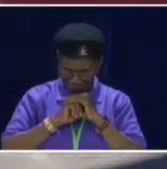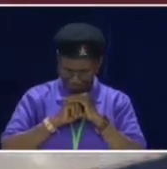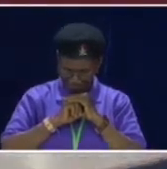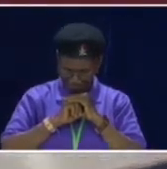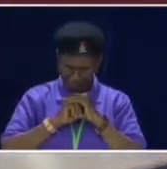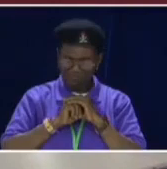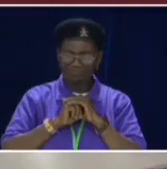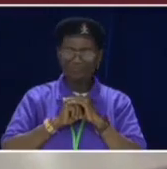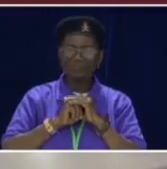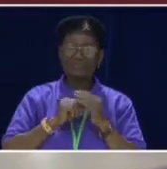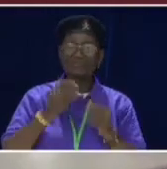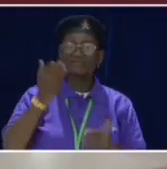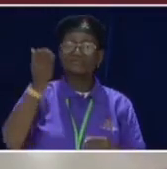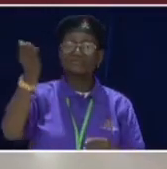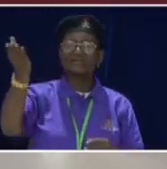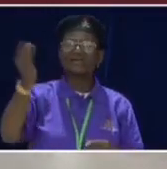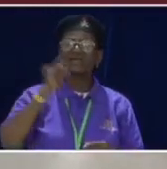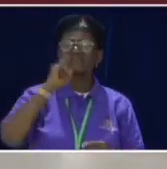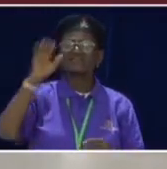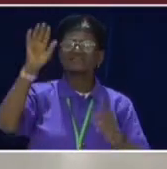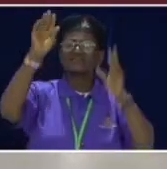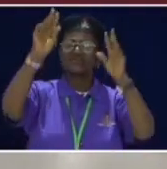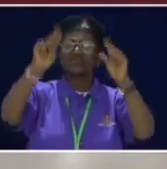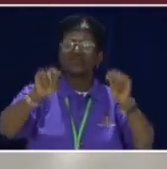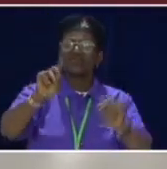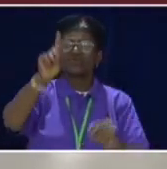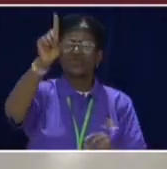There's no one like him.